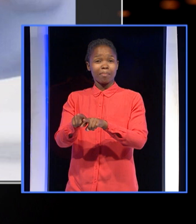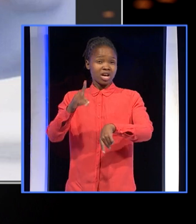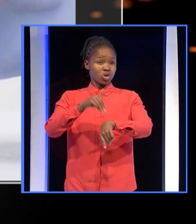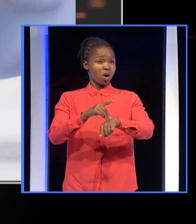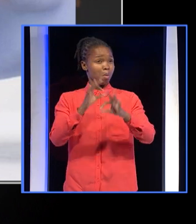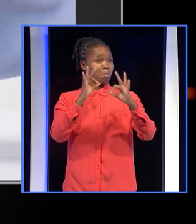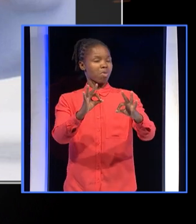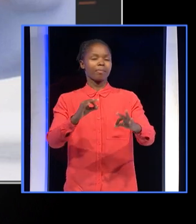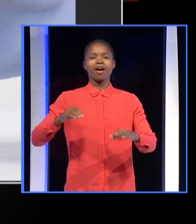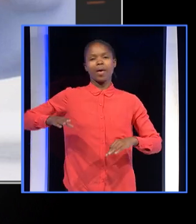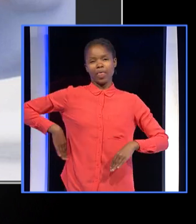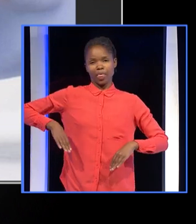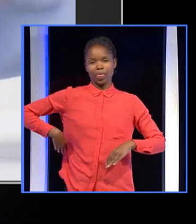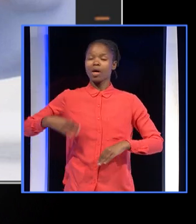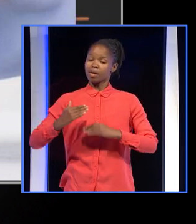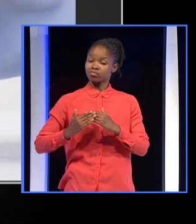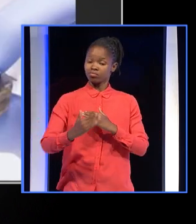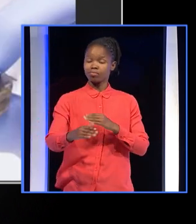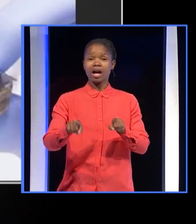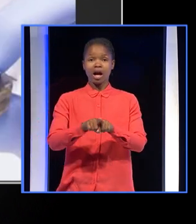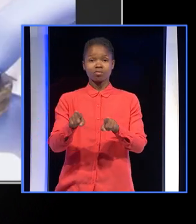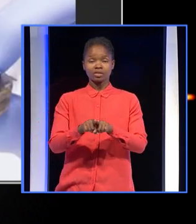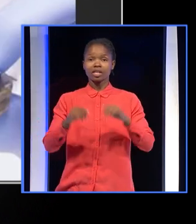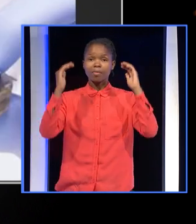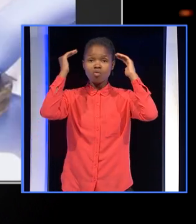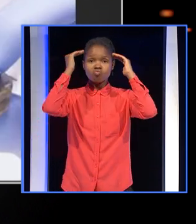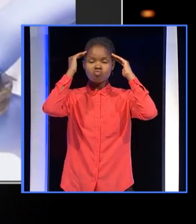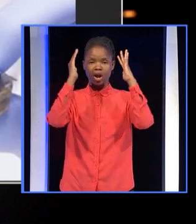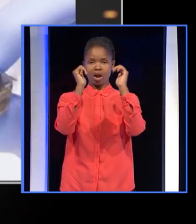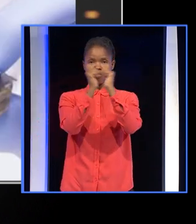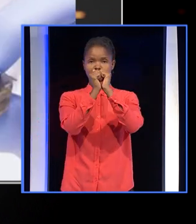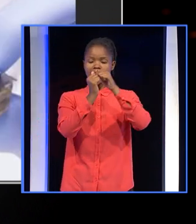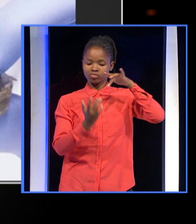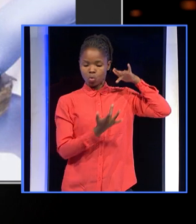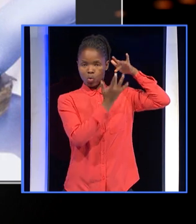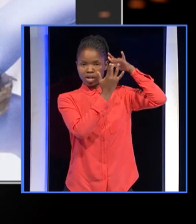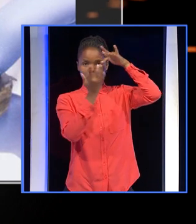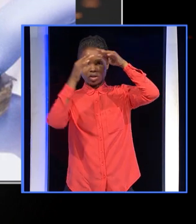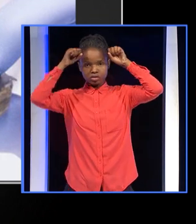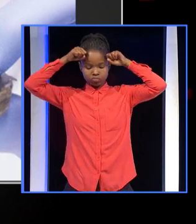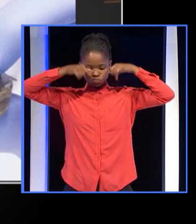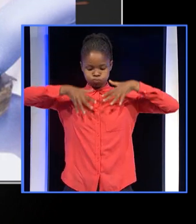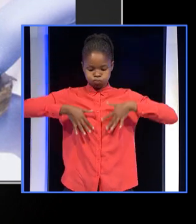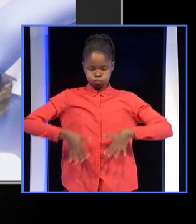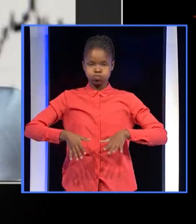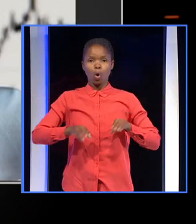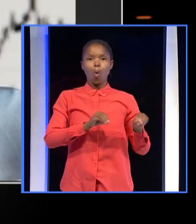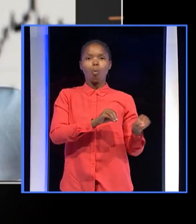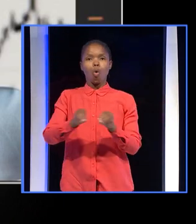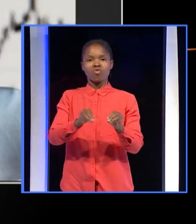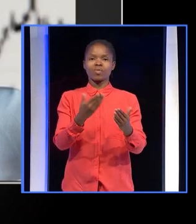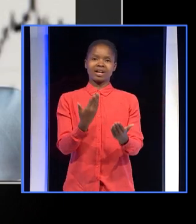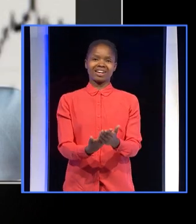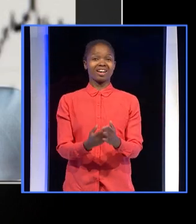to help paralyzed patients drive computers using brain signals alone, according to the researchers who led the work. But for now,